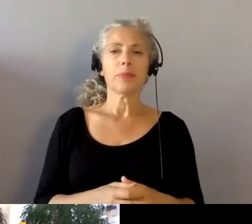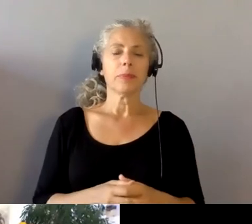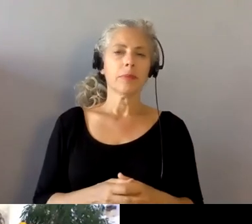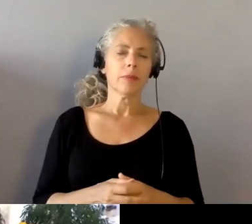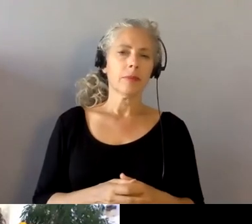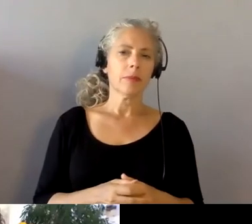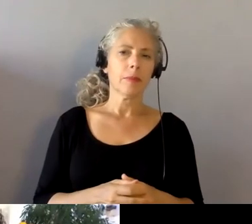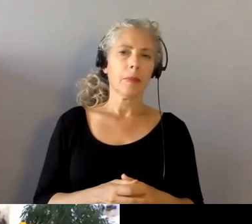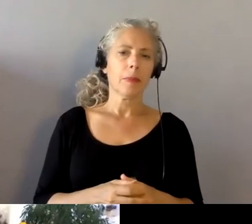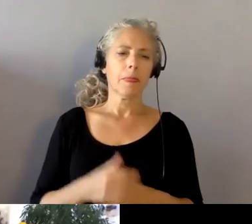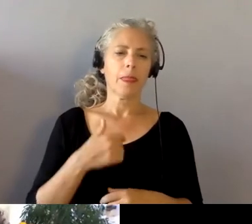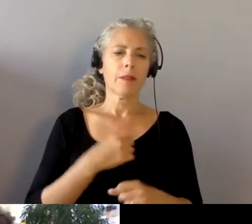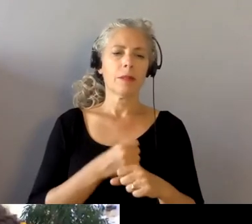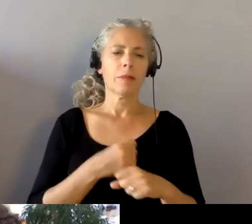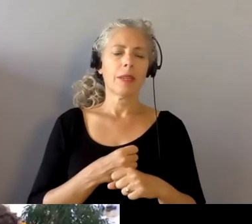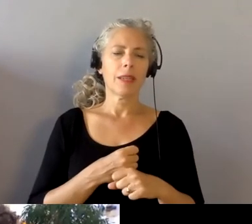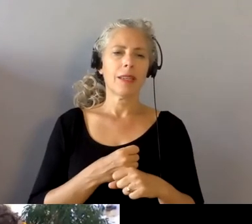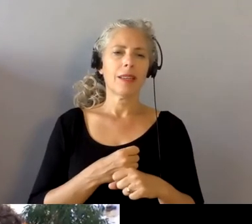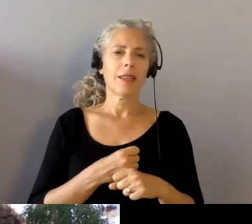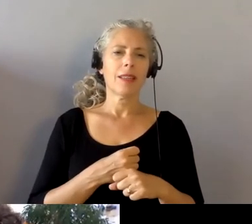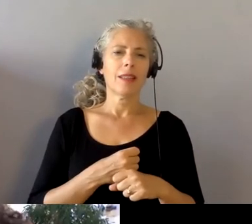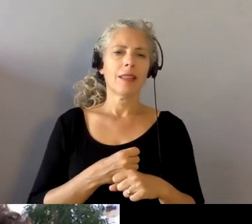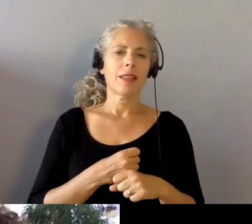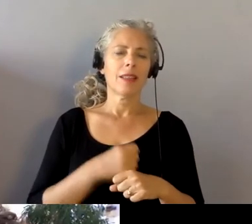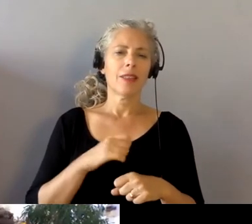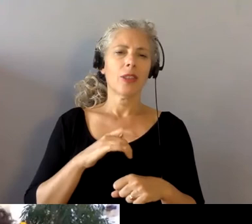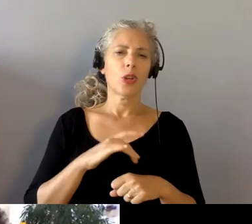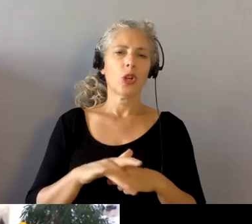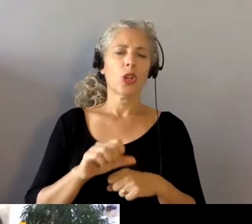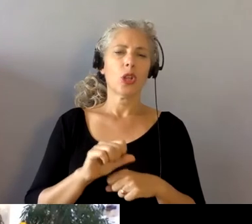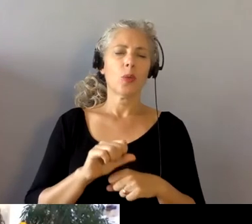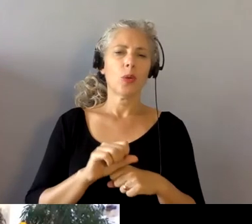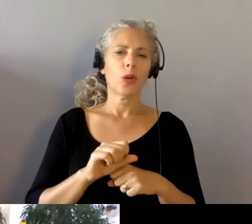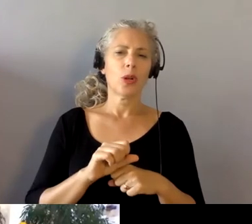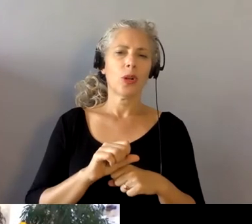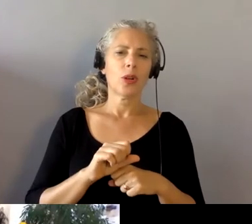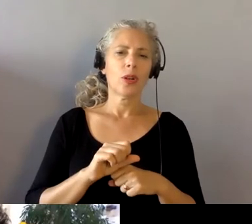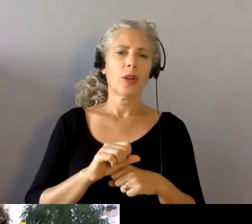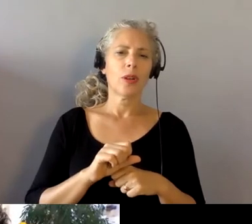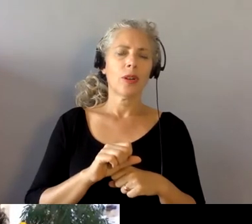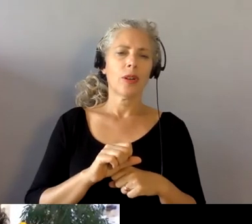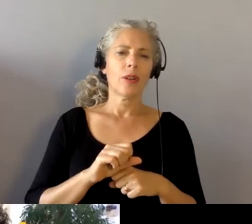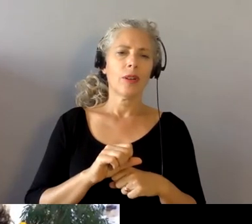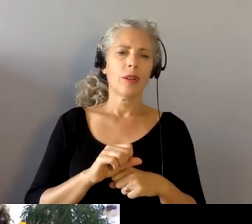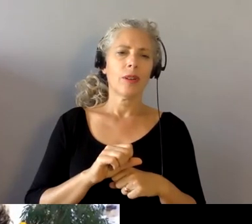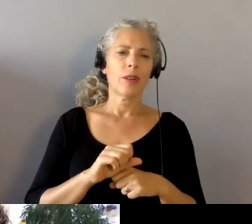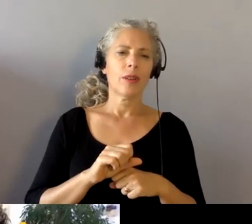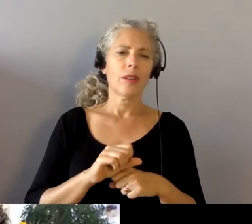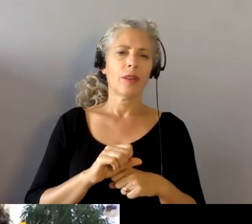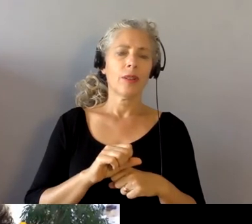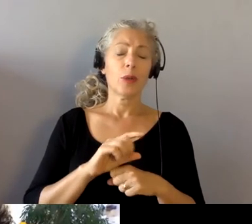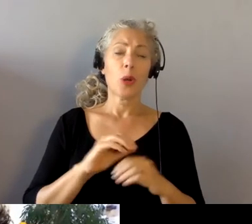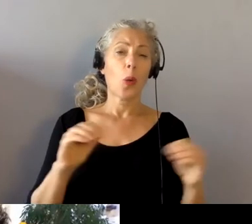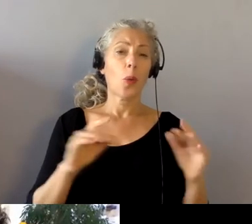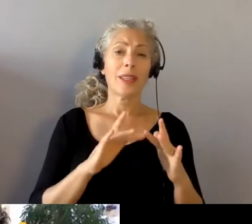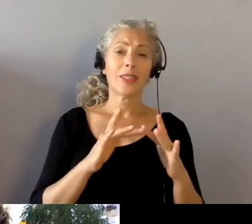was making this early work that's in the exhibition, I was talking about this earlier with some other friends, there was no internet as